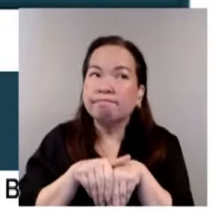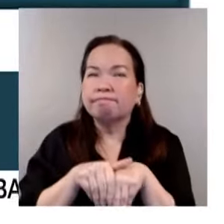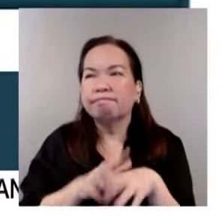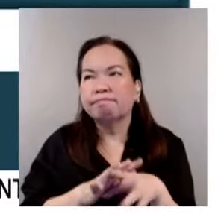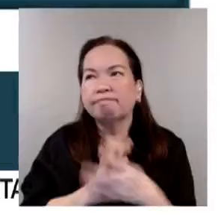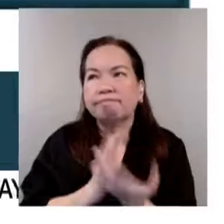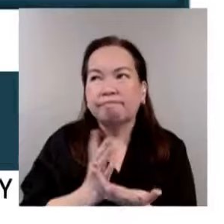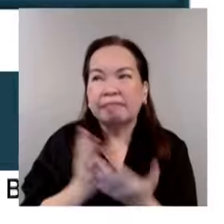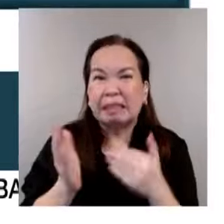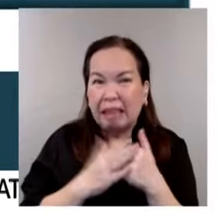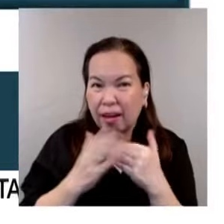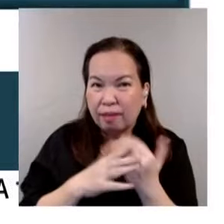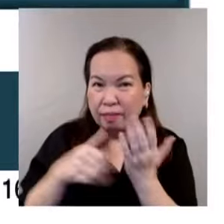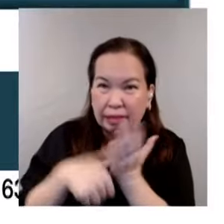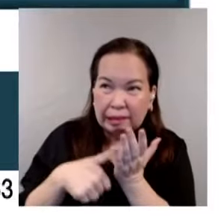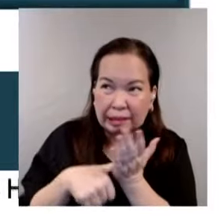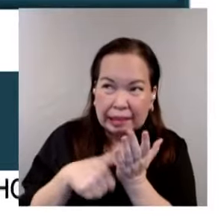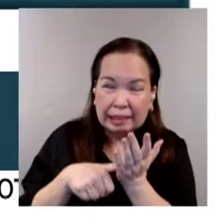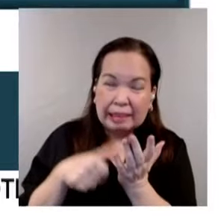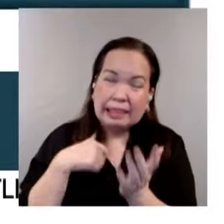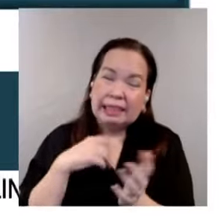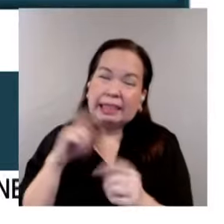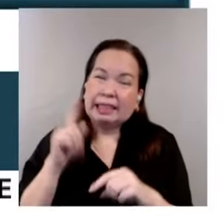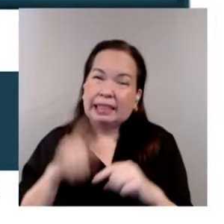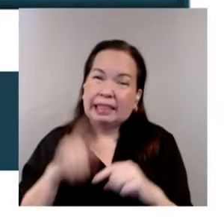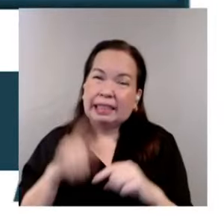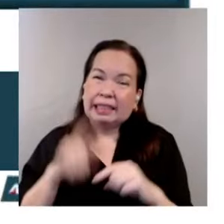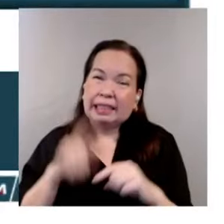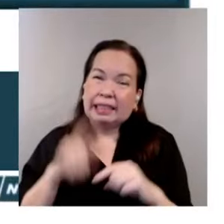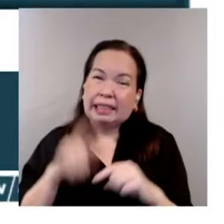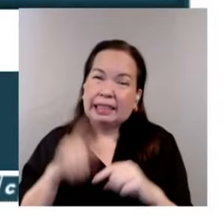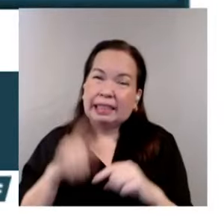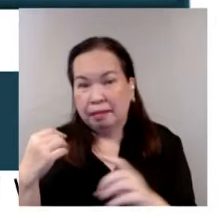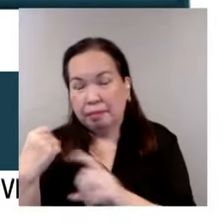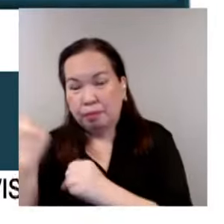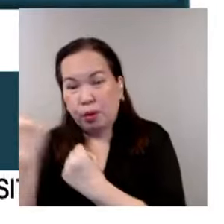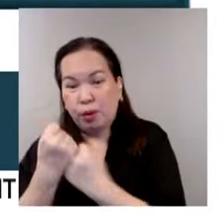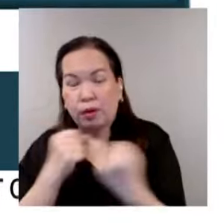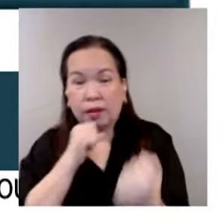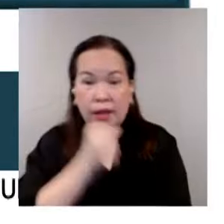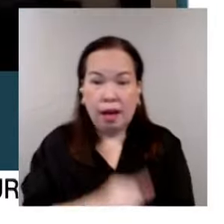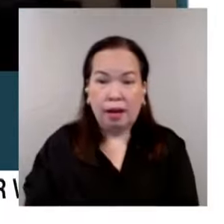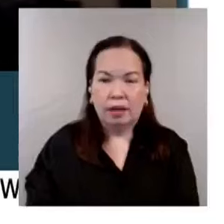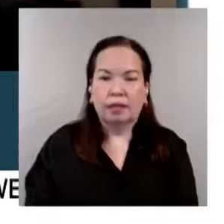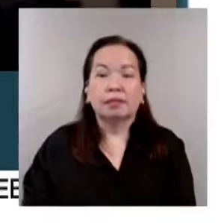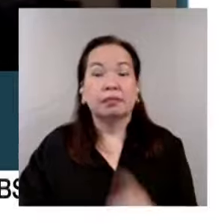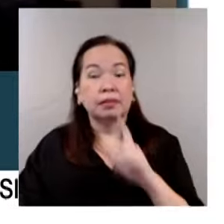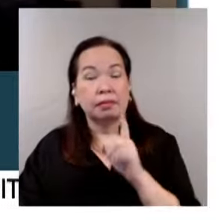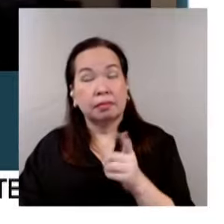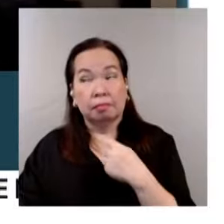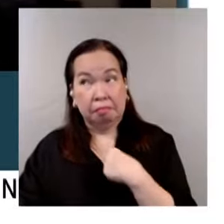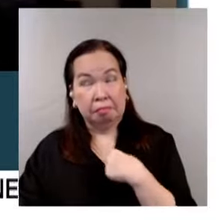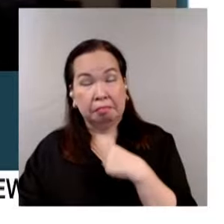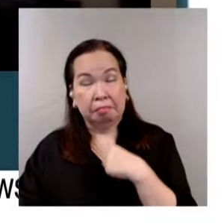approaching 2025 elections? Well, actually, Stanley, I think it's more of,